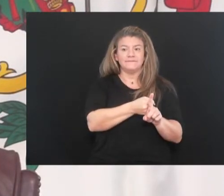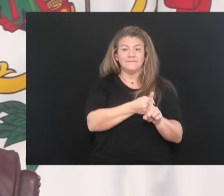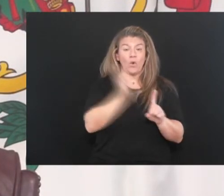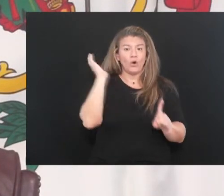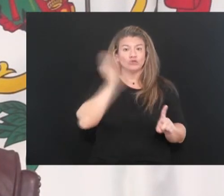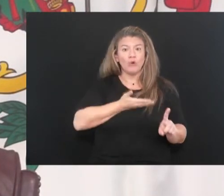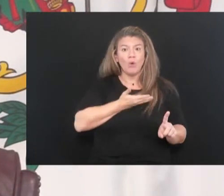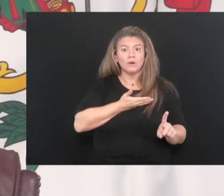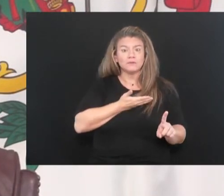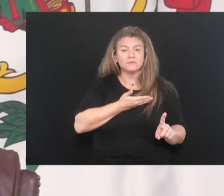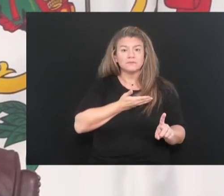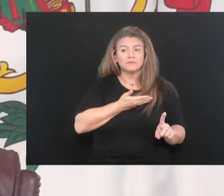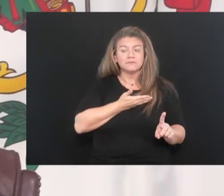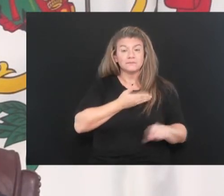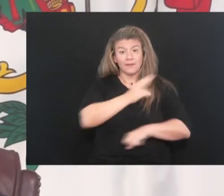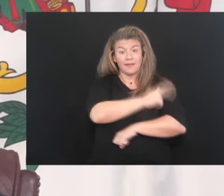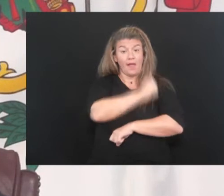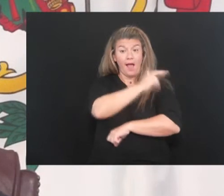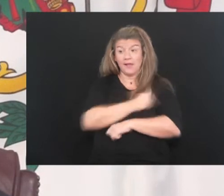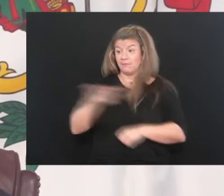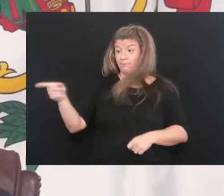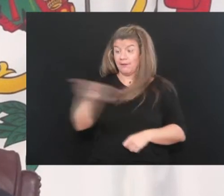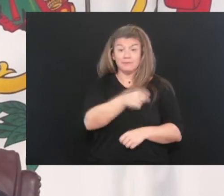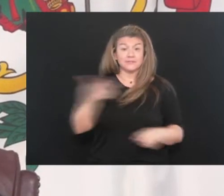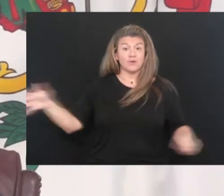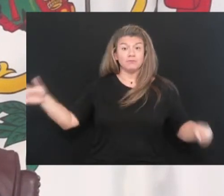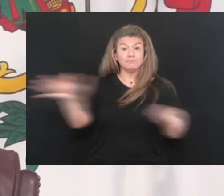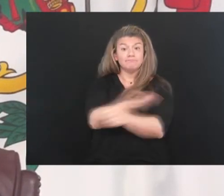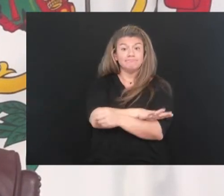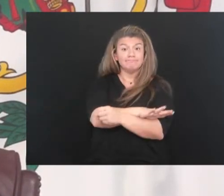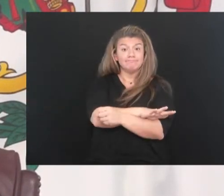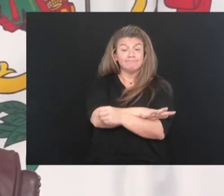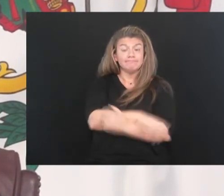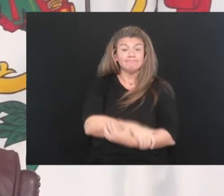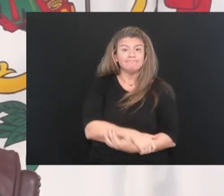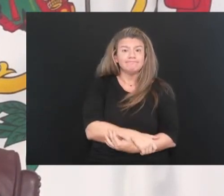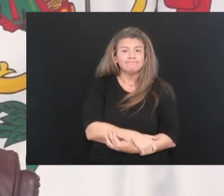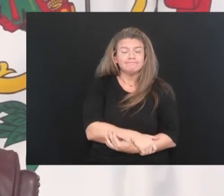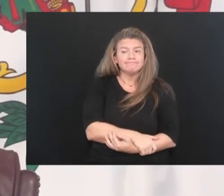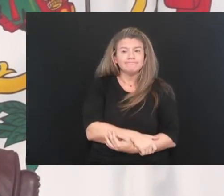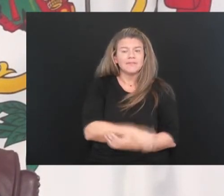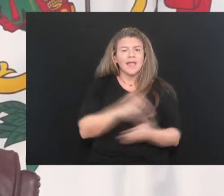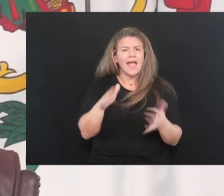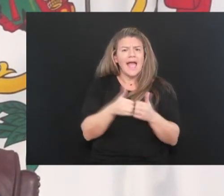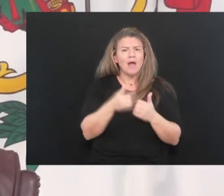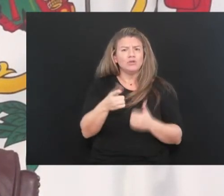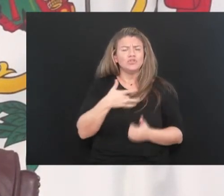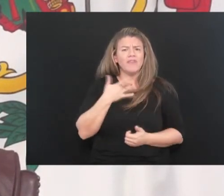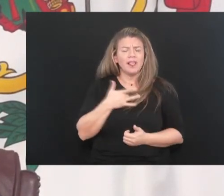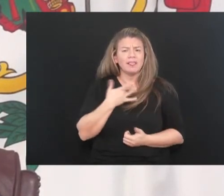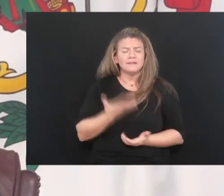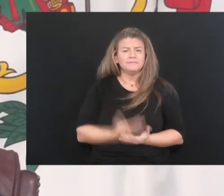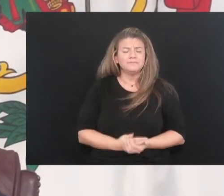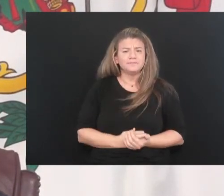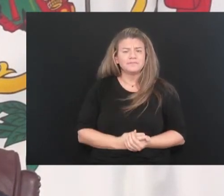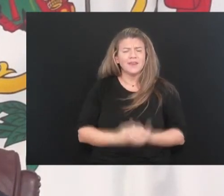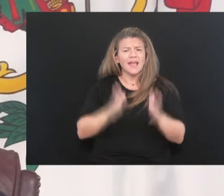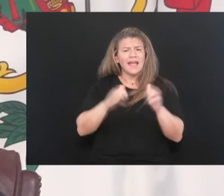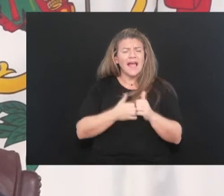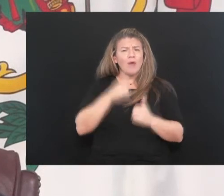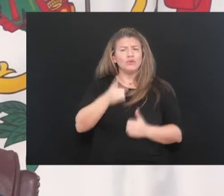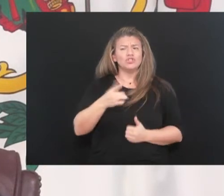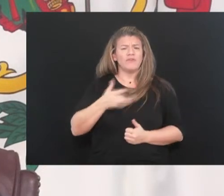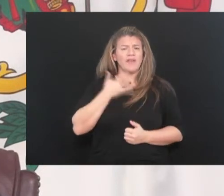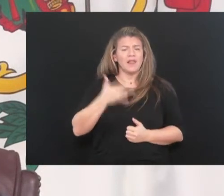stroke and the hospitals were completely filled? How would you feel? How would you